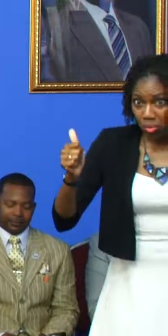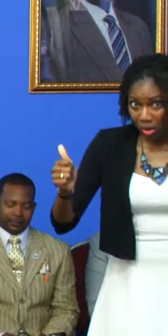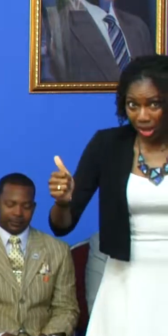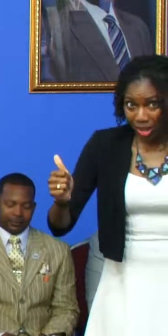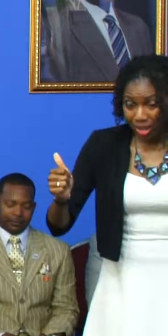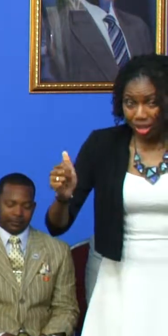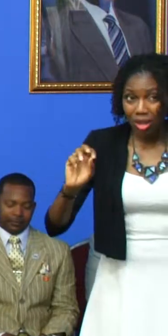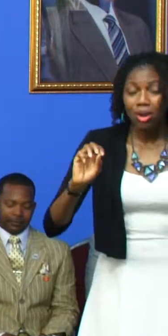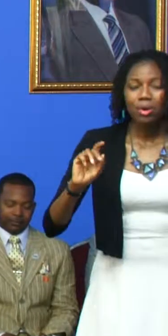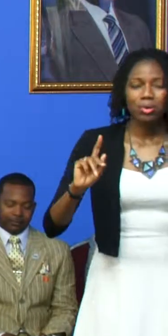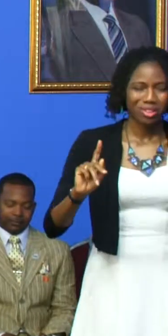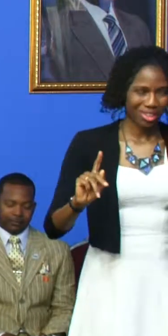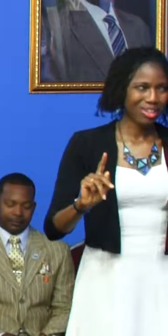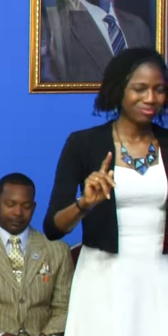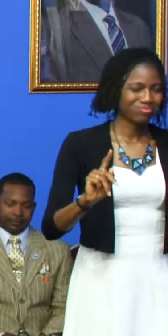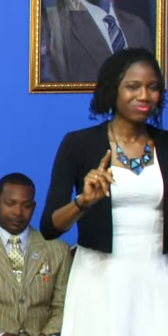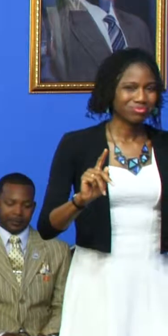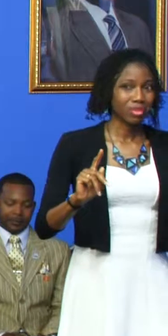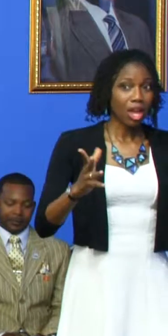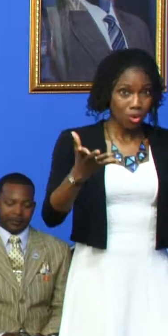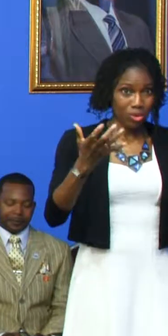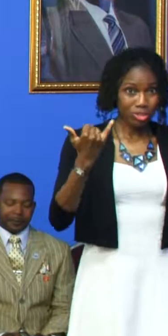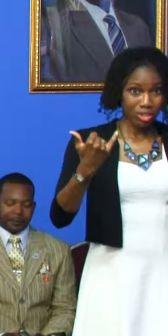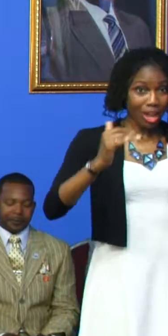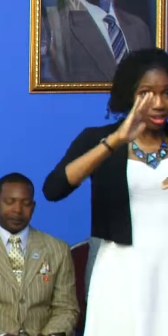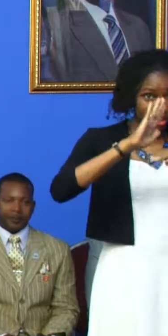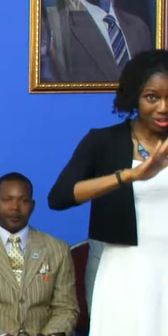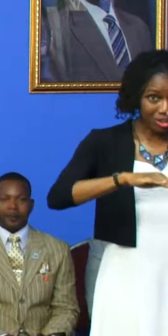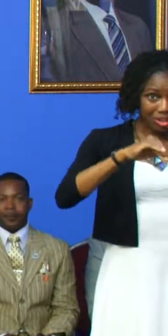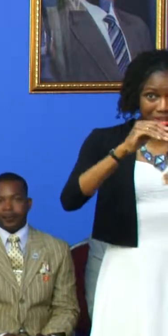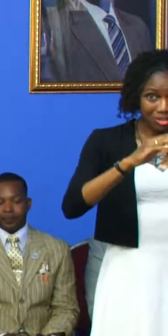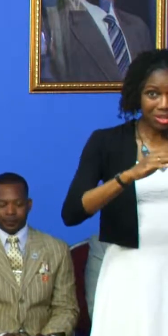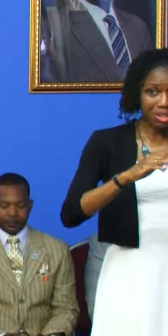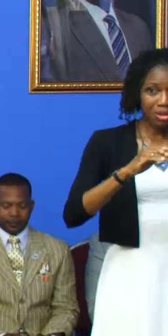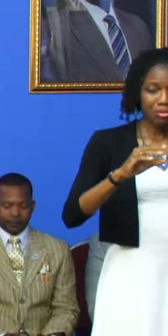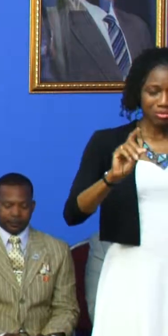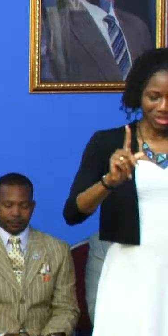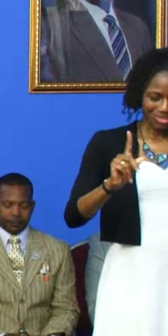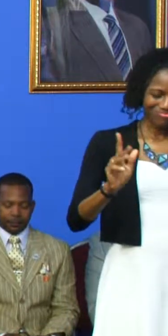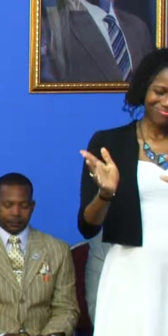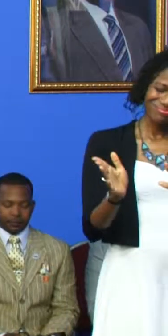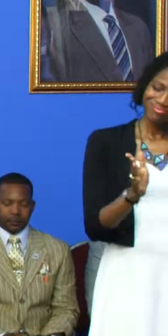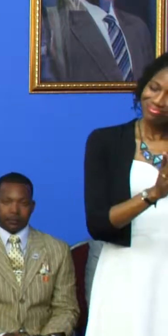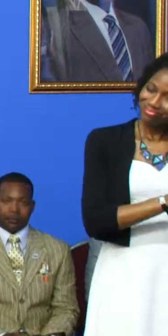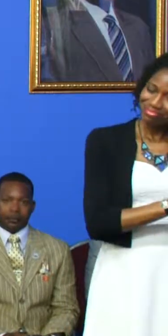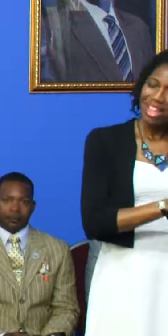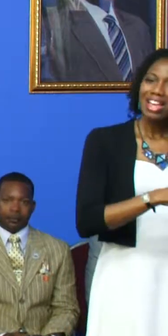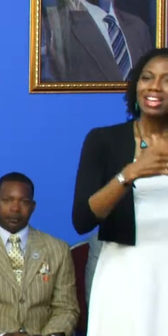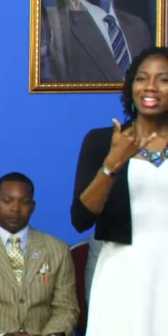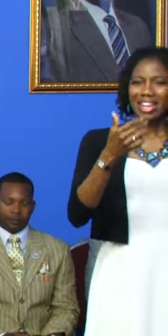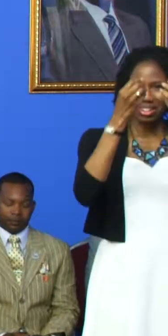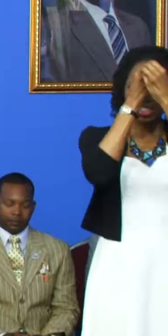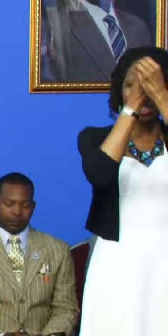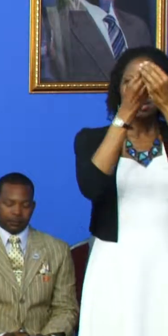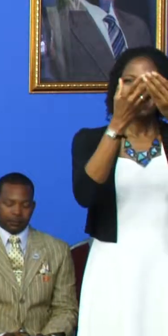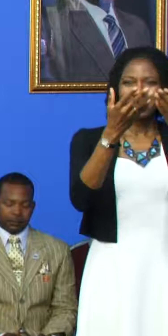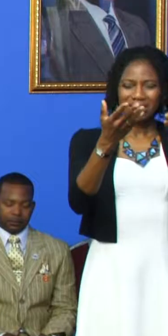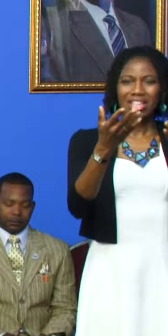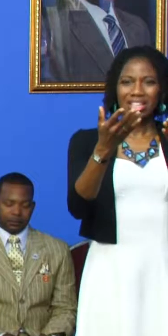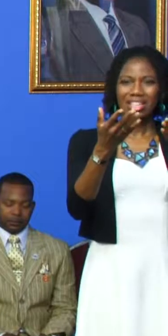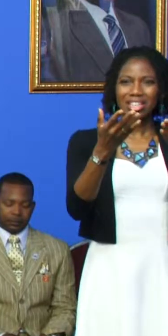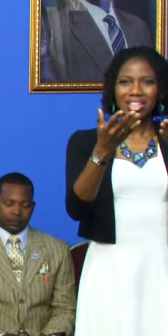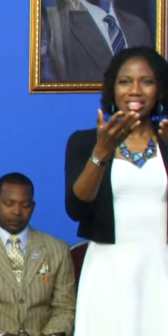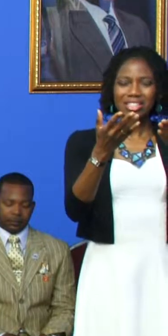So everybody can get comfortable. Let me say, and I want to say this as we